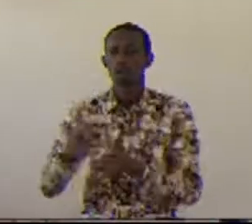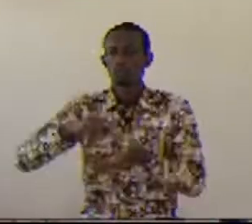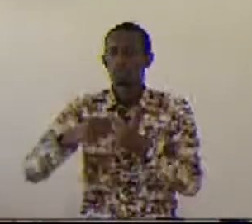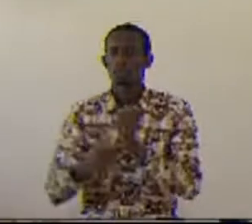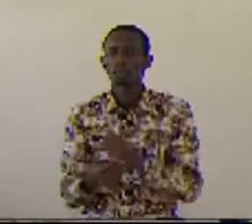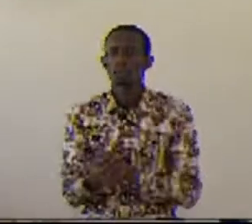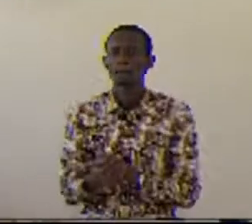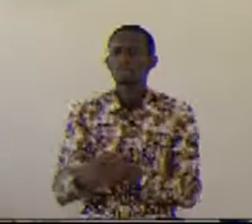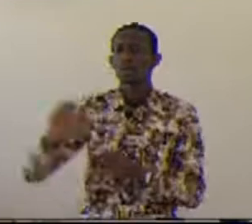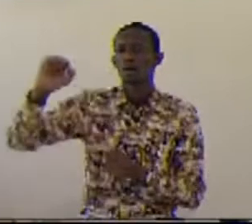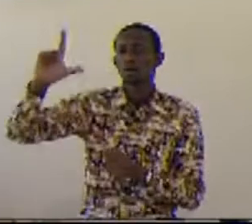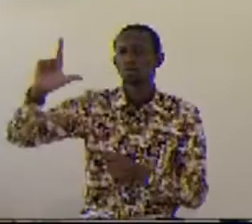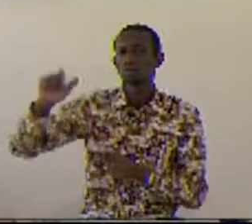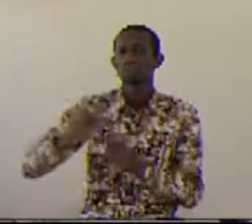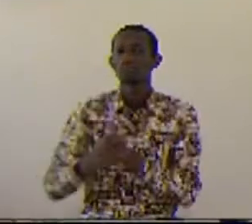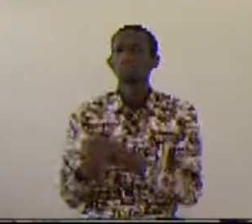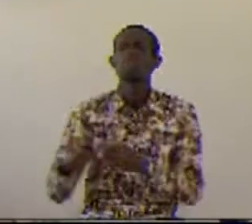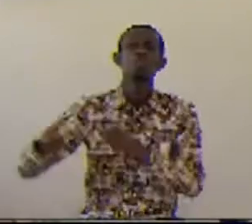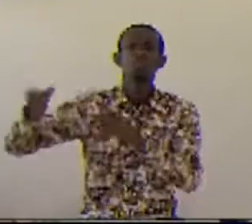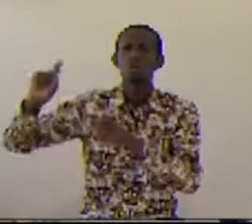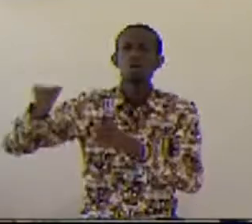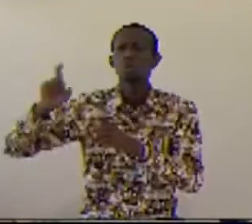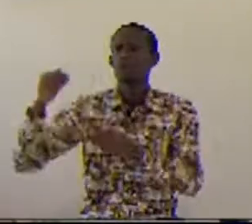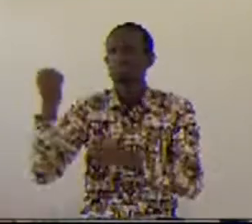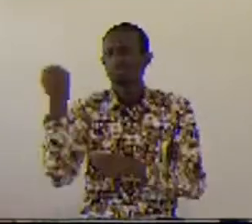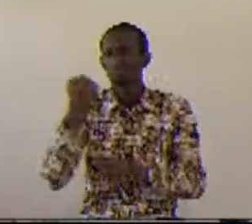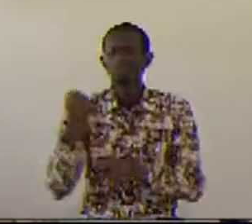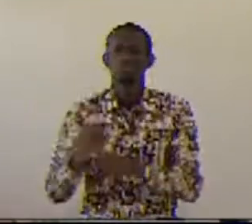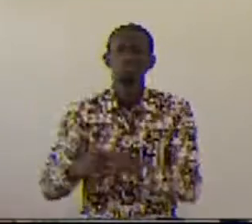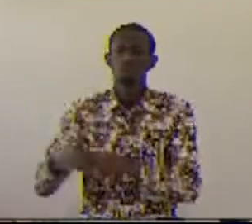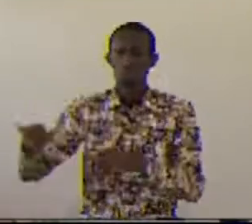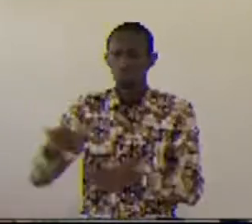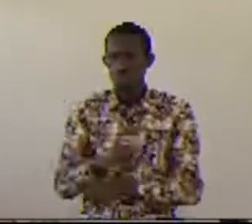delocalized electrons will be the best conductor in the group.